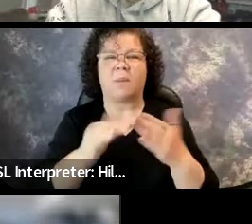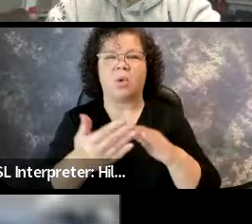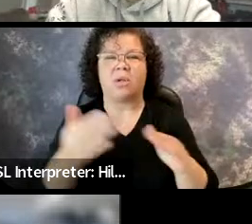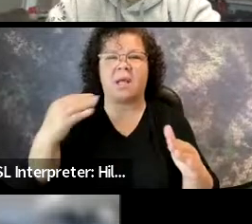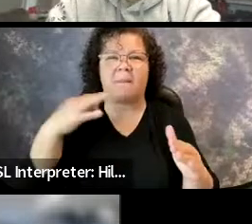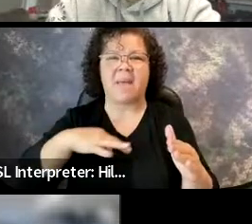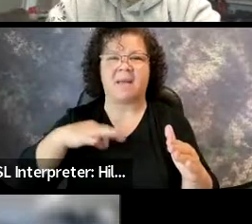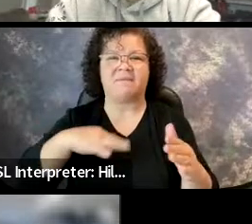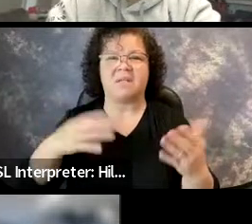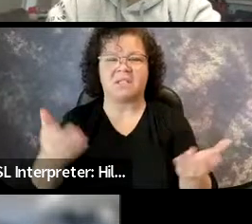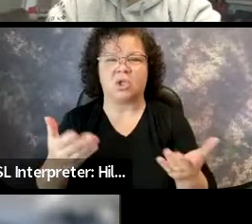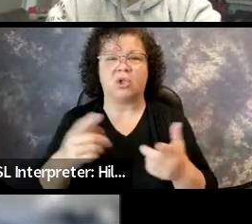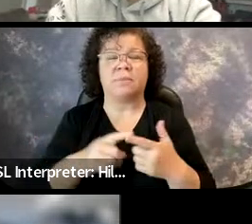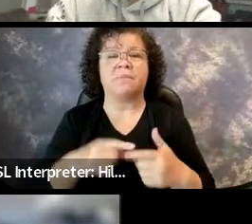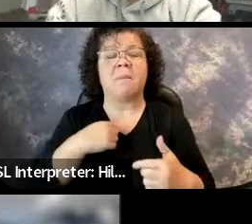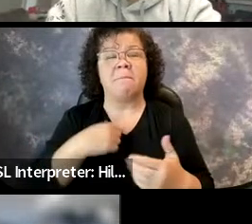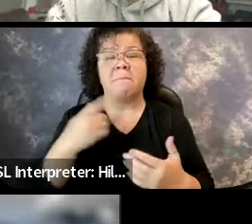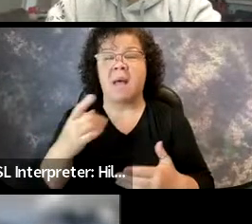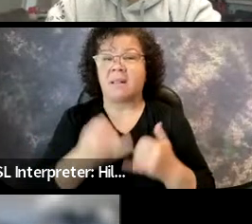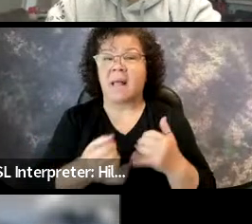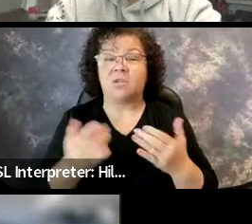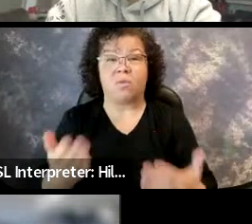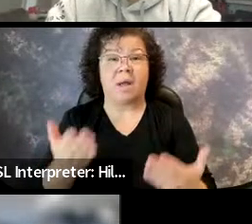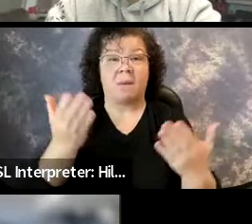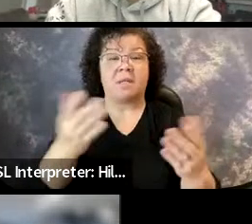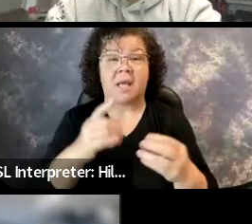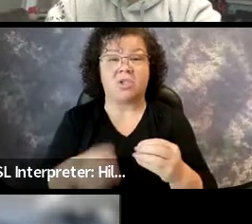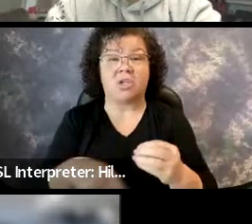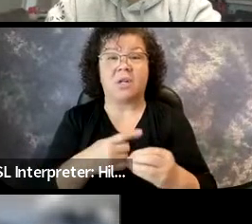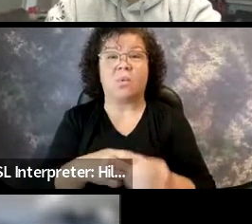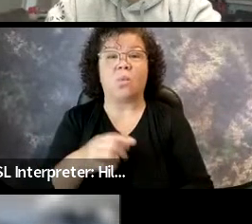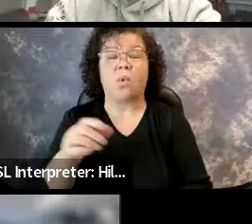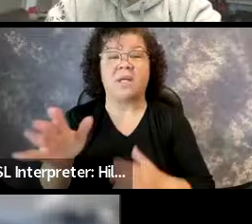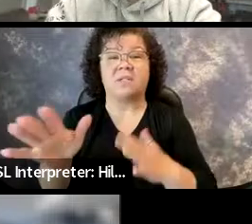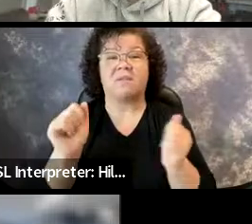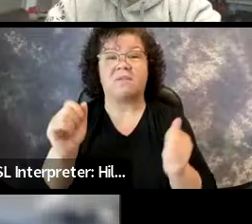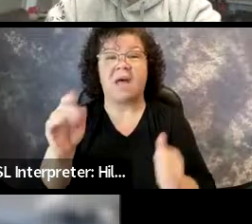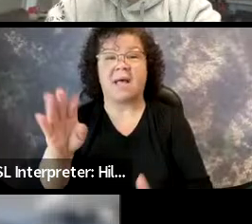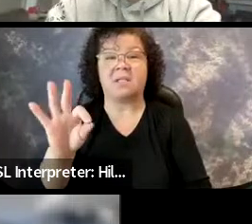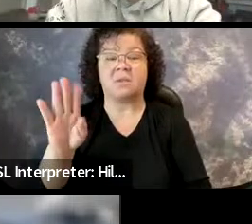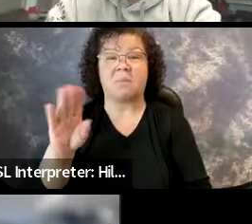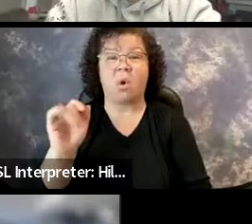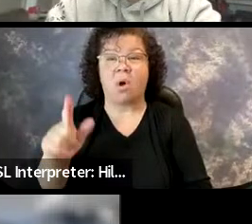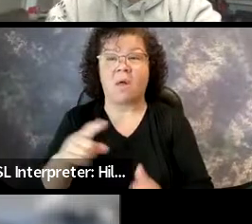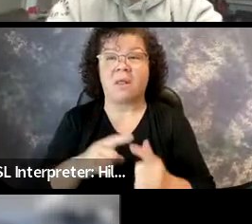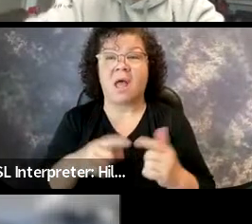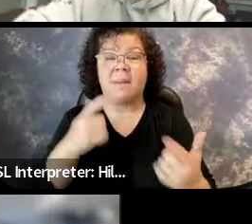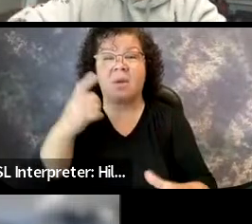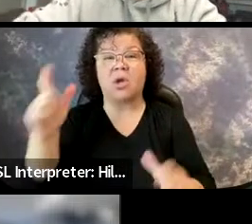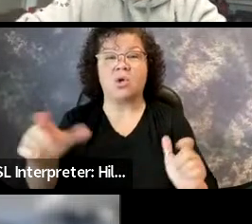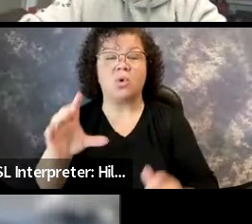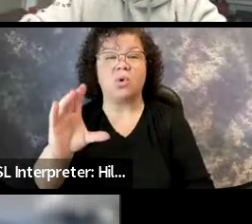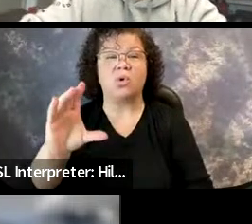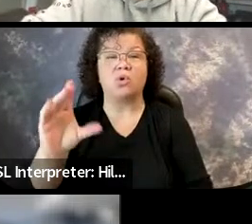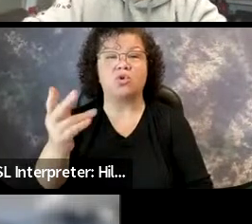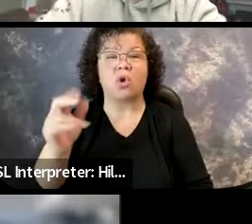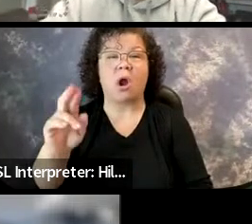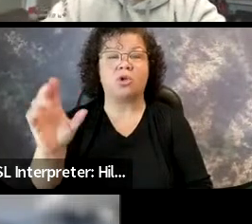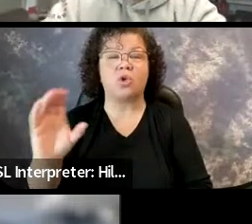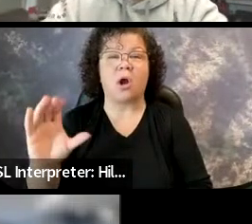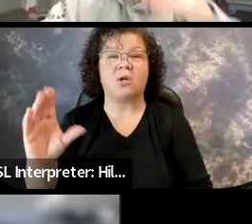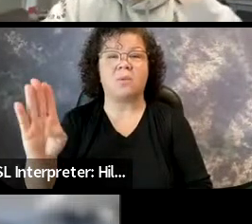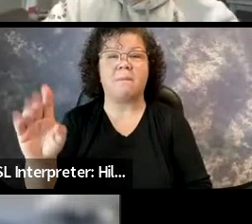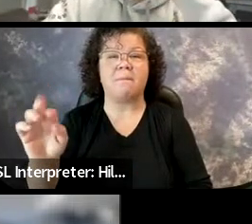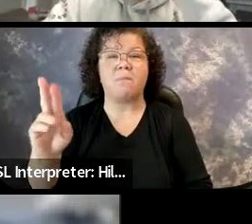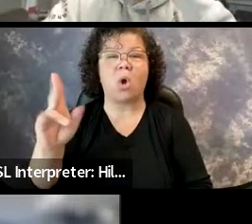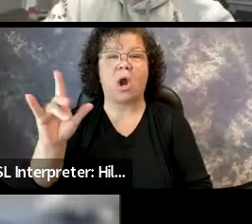My last recommendation was about basketball. We were watching NBA, and I'm a huge Charles Barkley fan, and he's got a great book, my favorite name